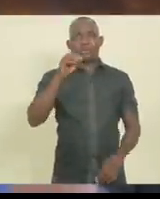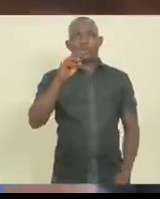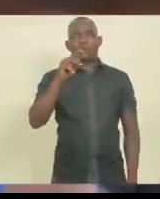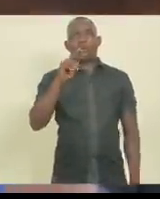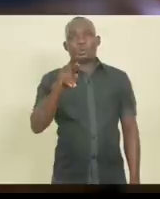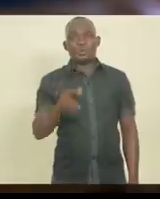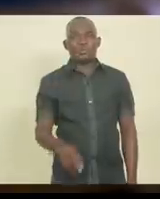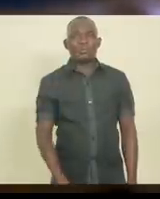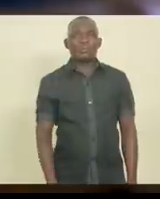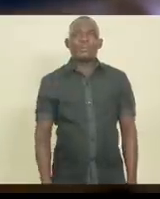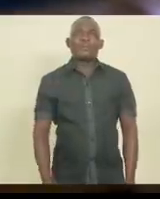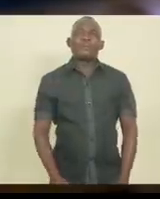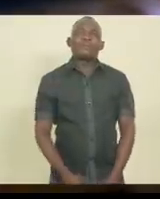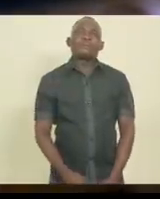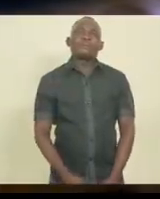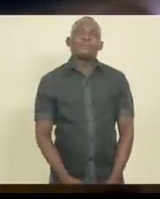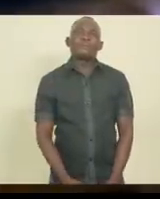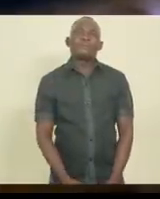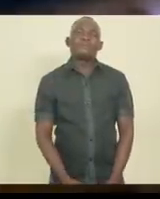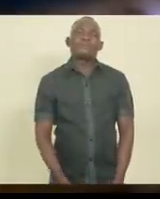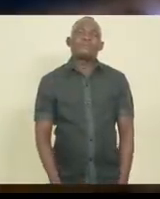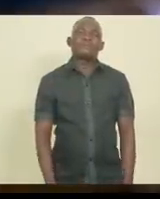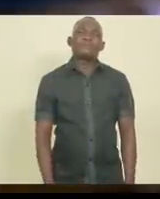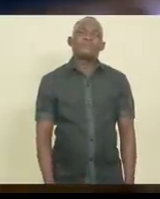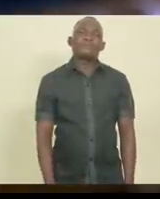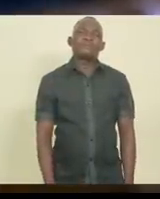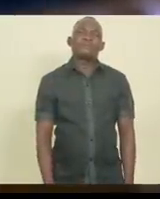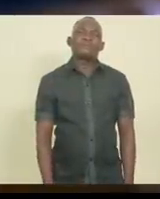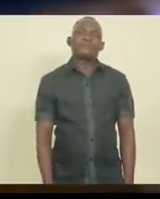Man must survive, yo. God will provide, yo.